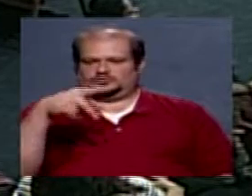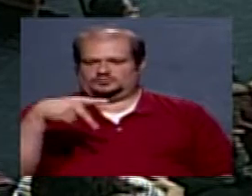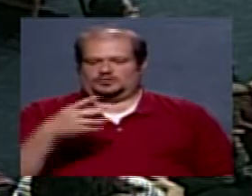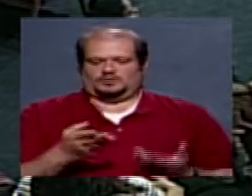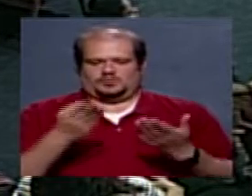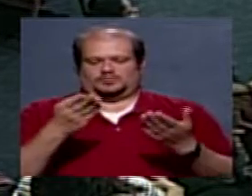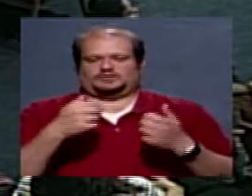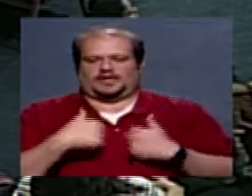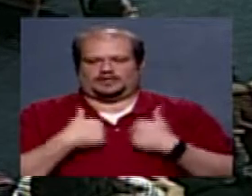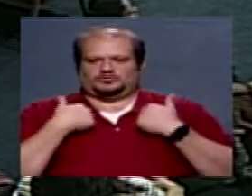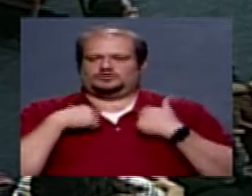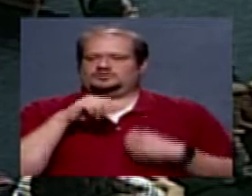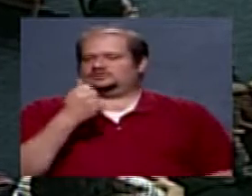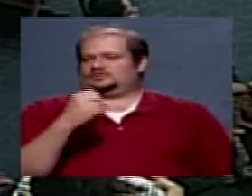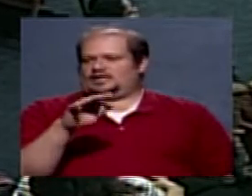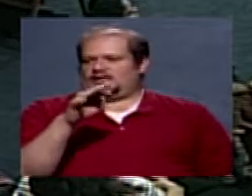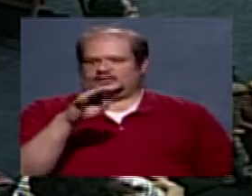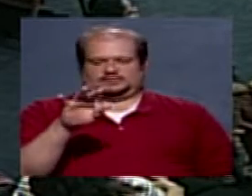proposed to be located at